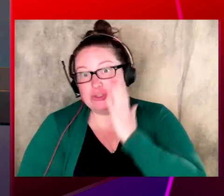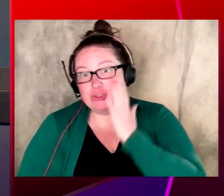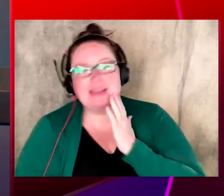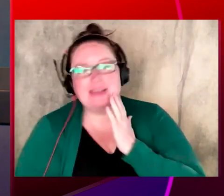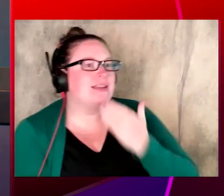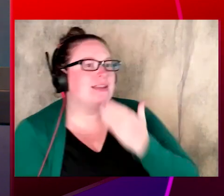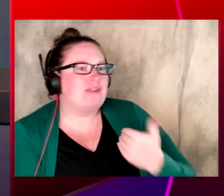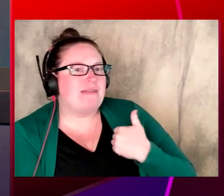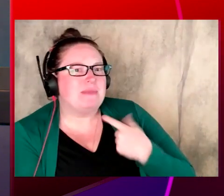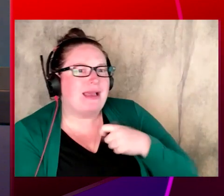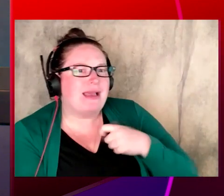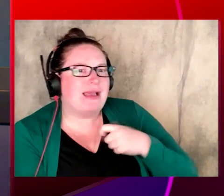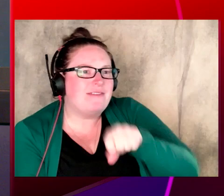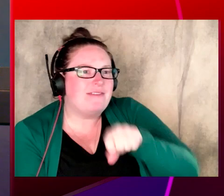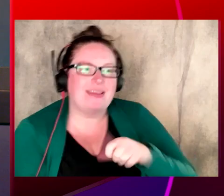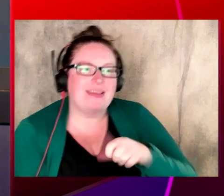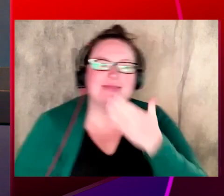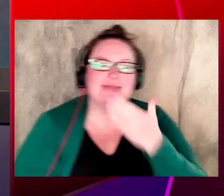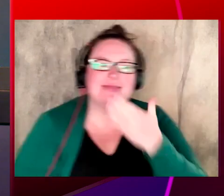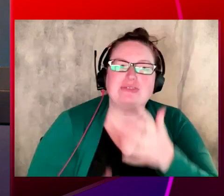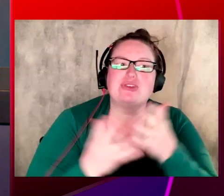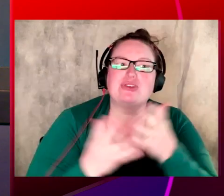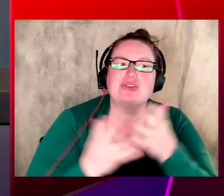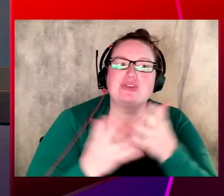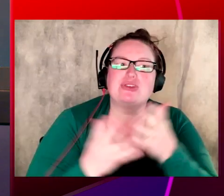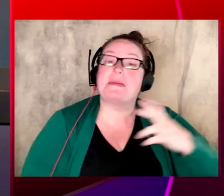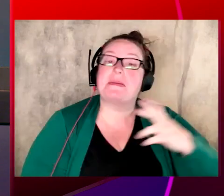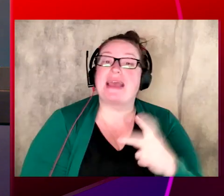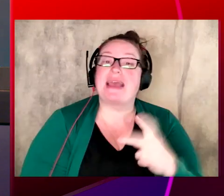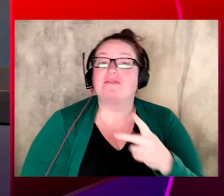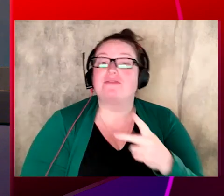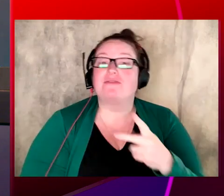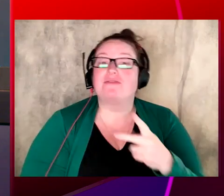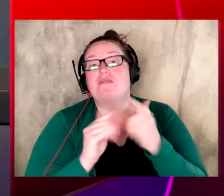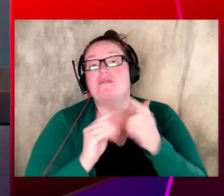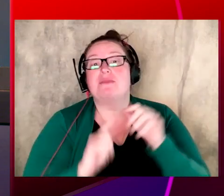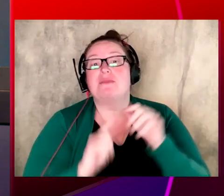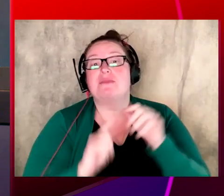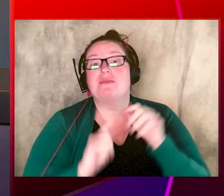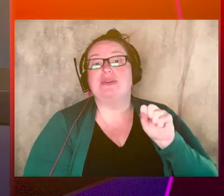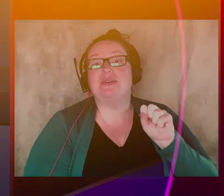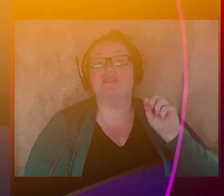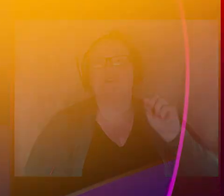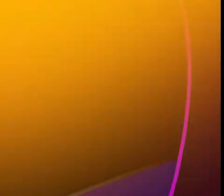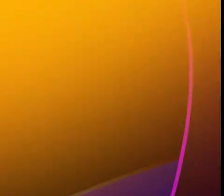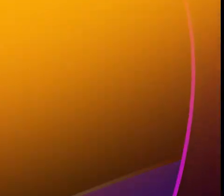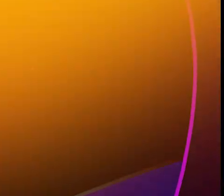along. Thank you so much. Thank you. We will be right back with more from AWS On Air. Stick around.